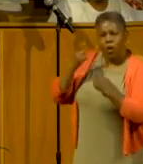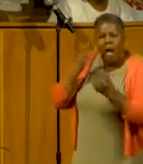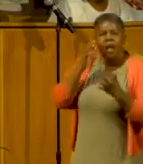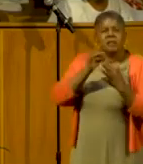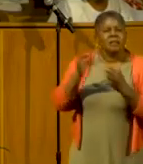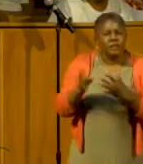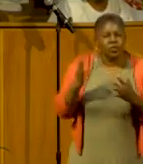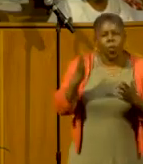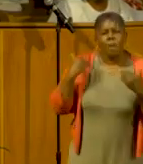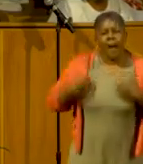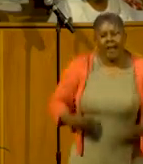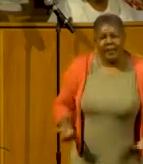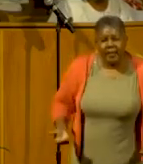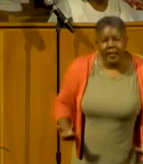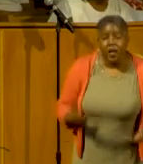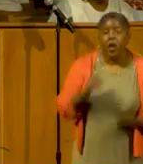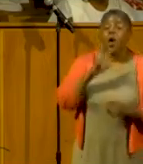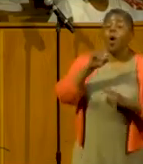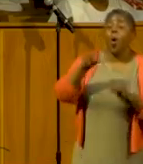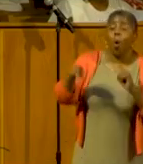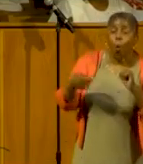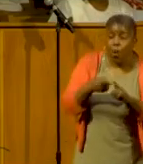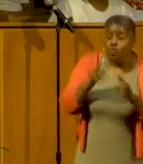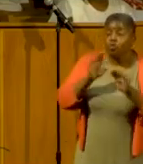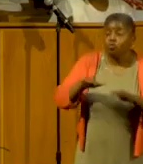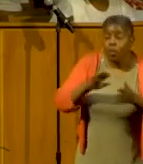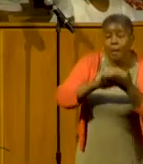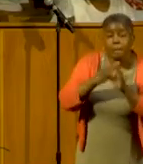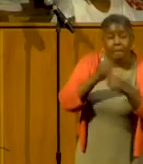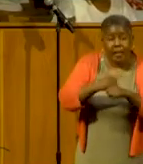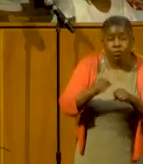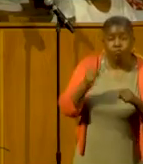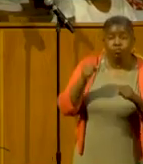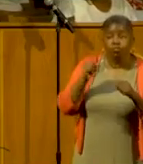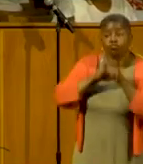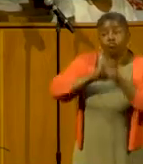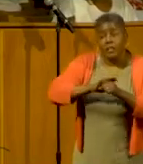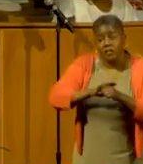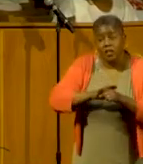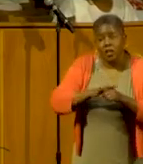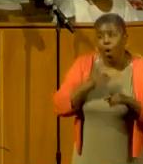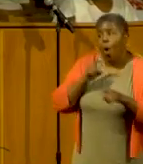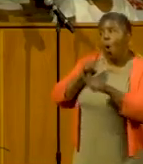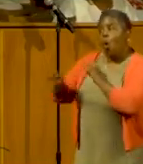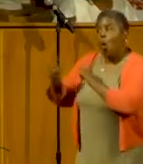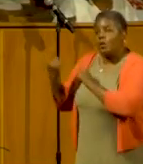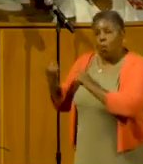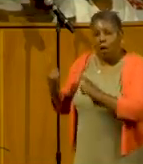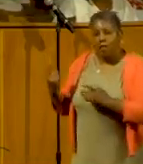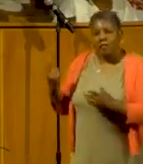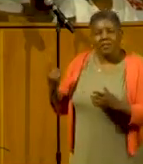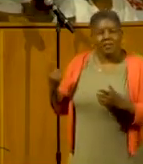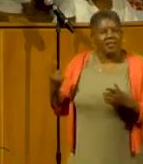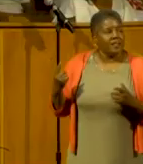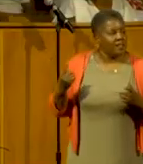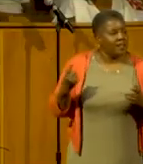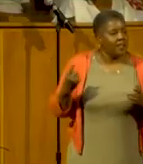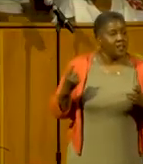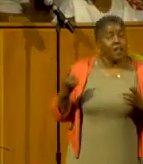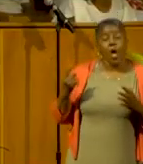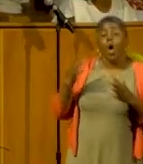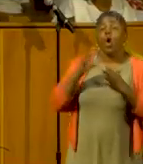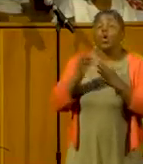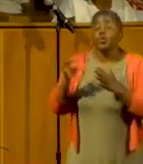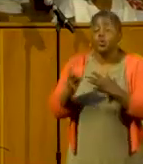body over the burden. When your children stress you out, call somebody. And then choose your body over the